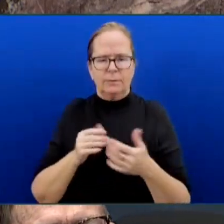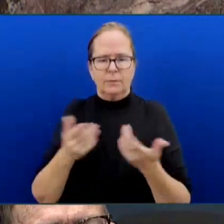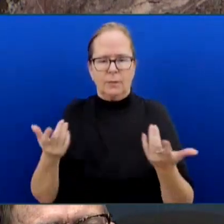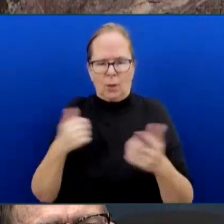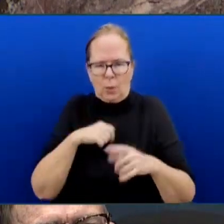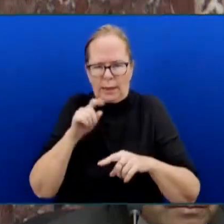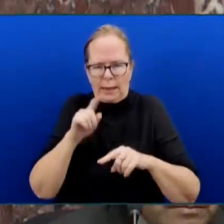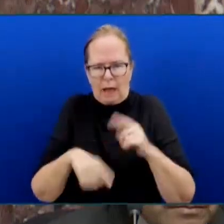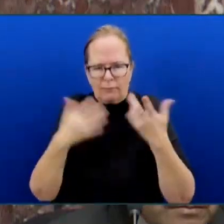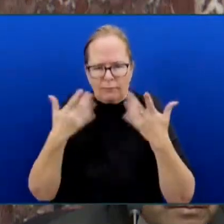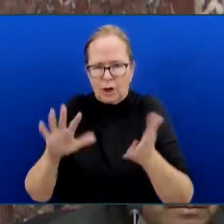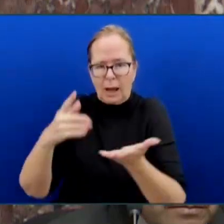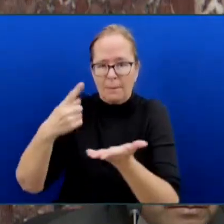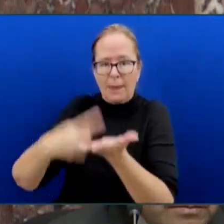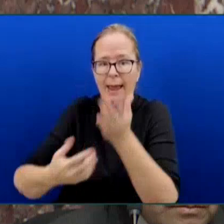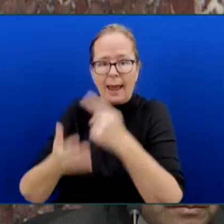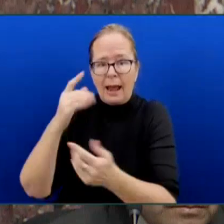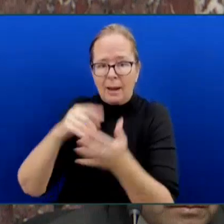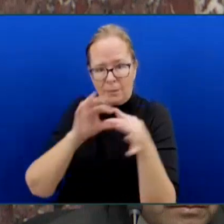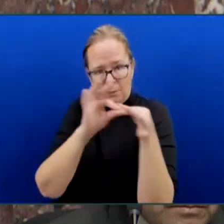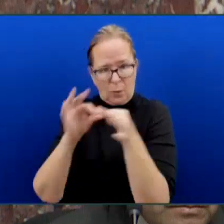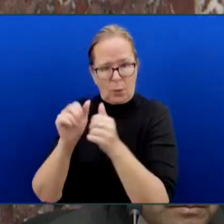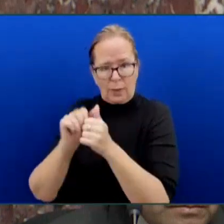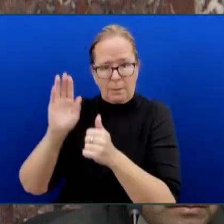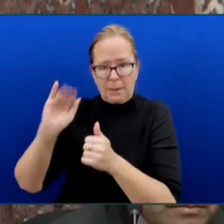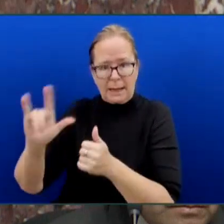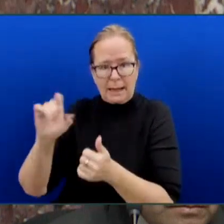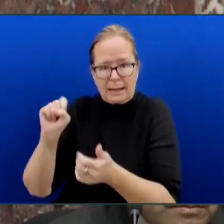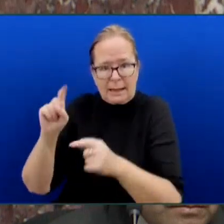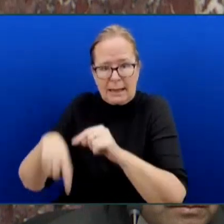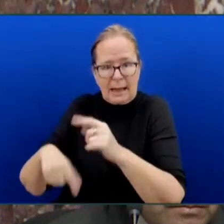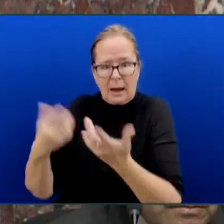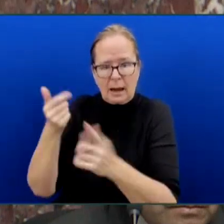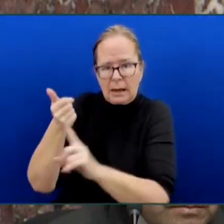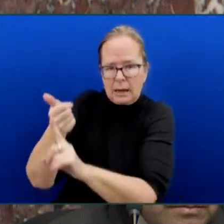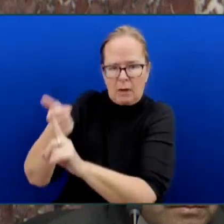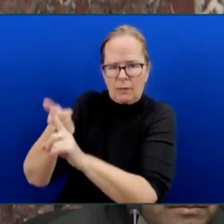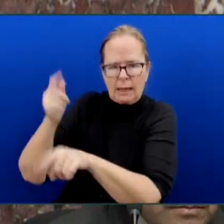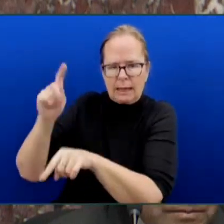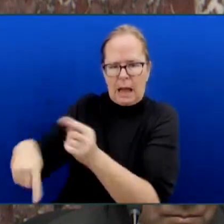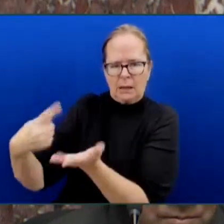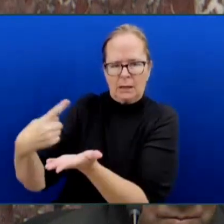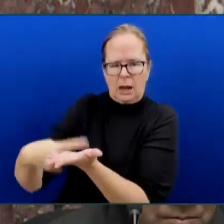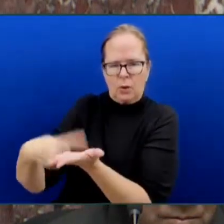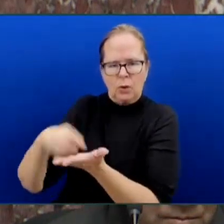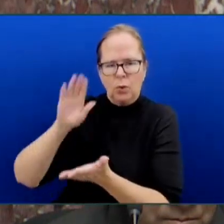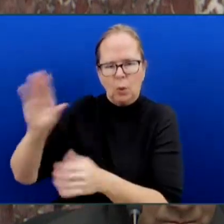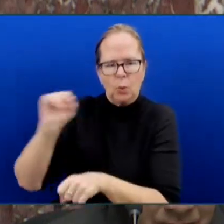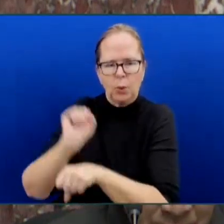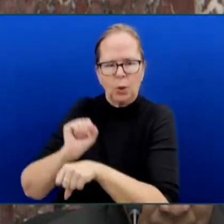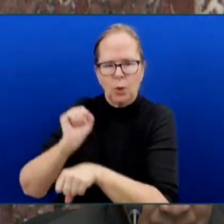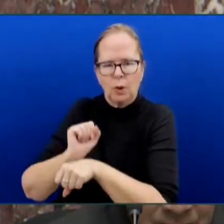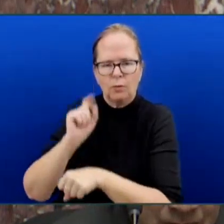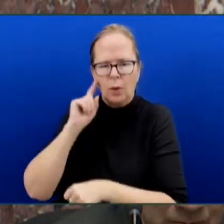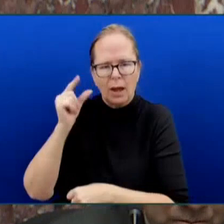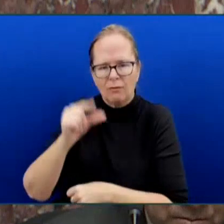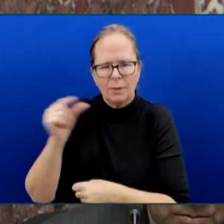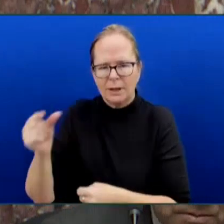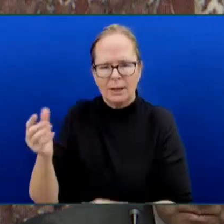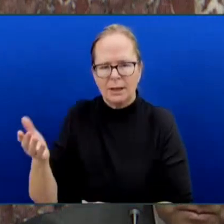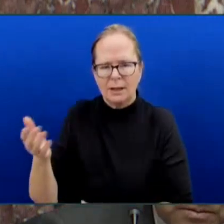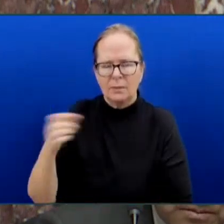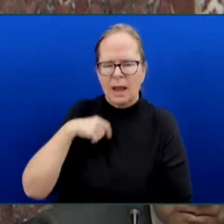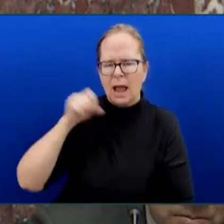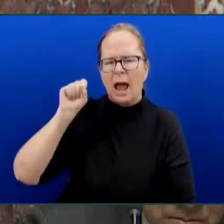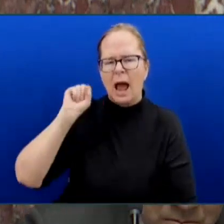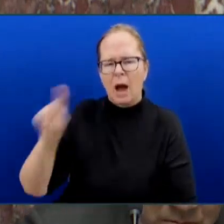government. Straight up question to the Premier. He could say yes today. Will he do the right thing and remove the non-disclosure